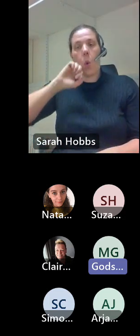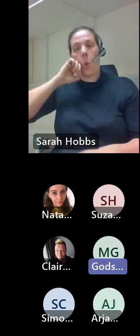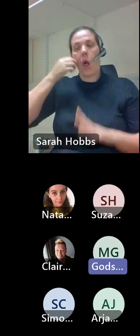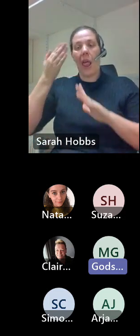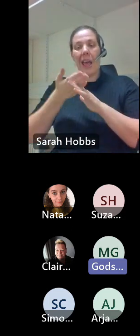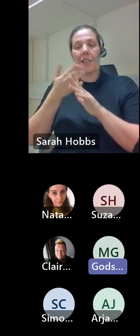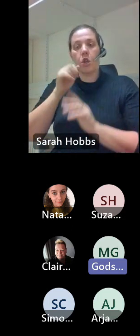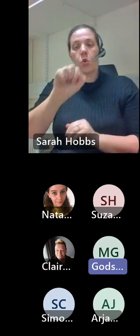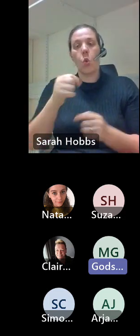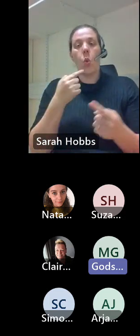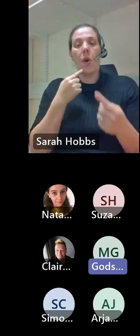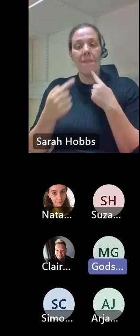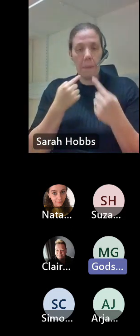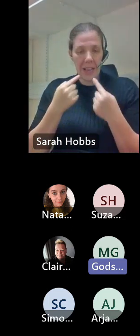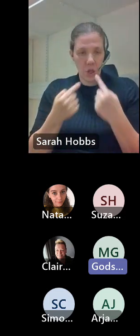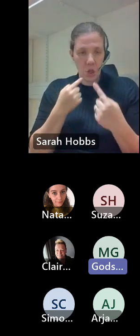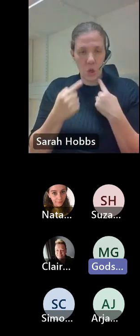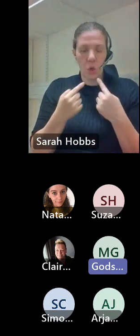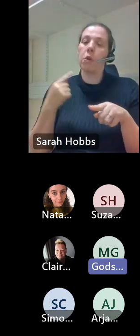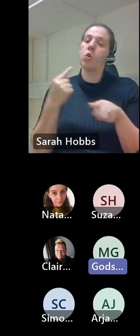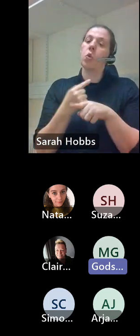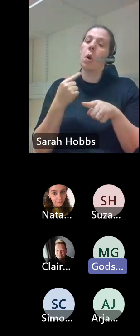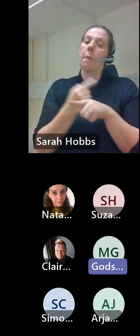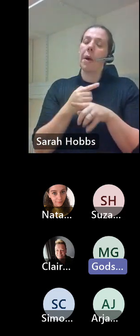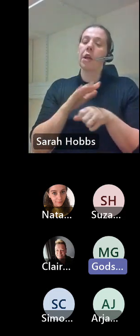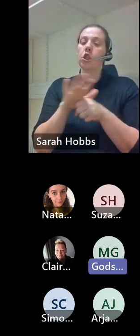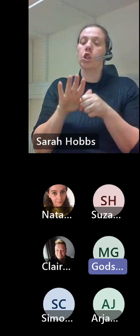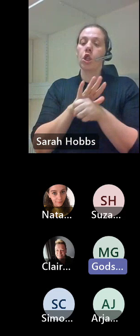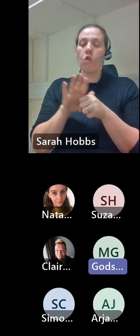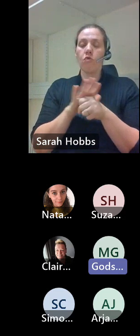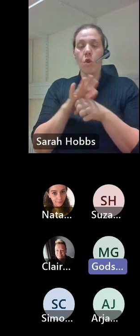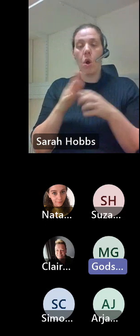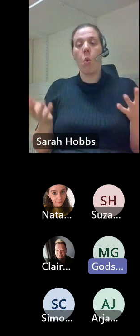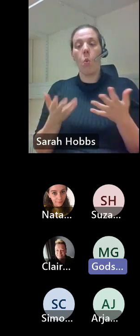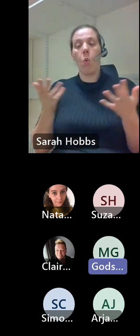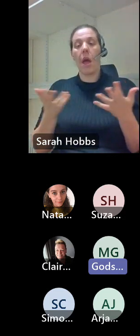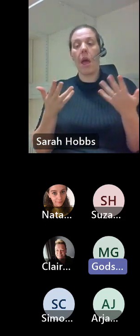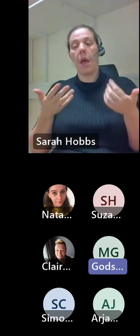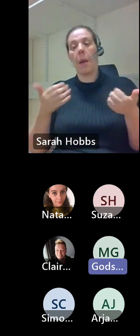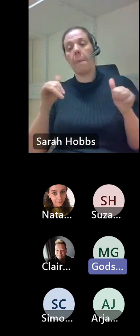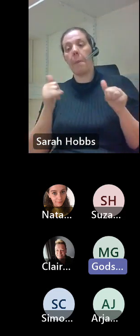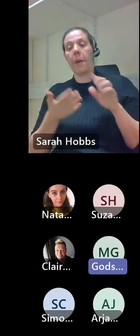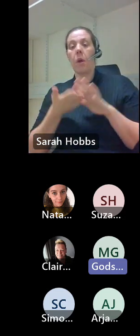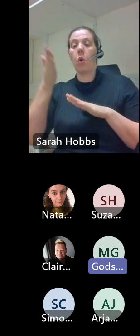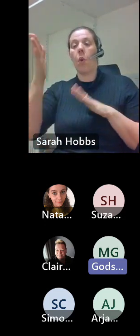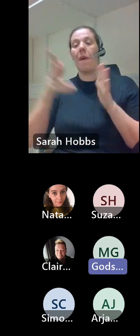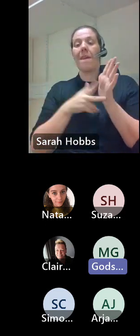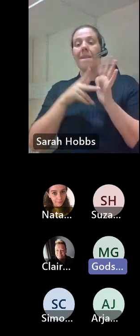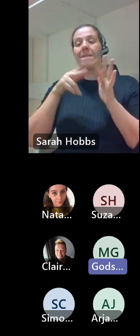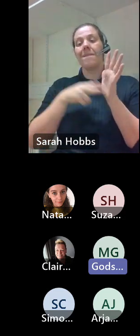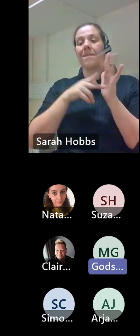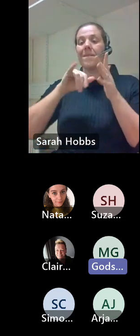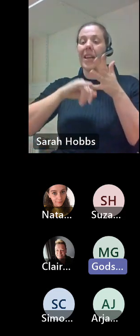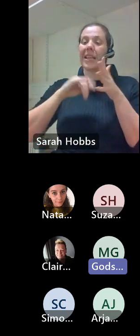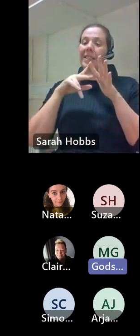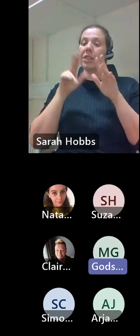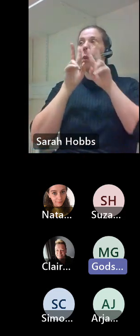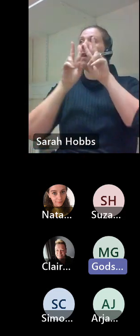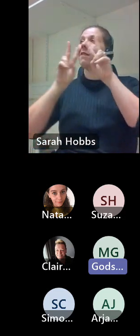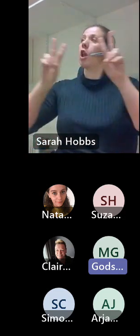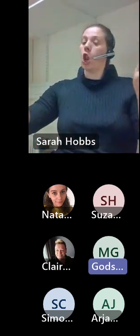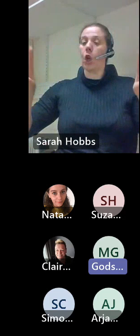data. But think about the scenario where, for example, we were all suddenly in Venice. And we're on the Rialto Bridge and we're looking at the